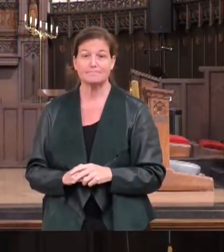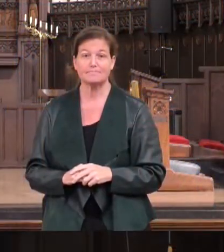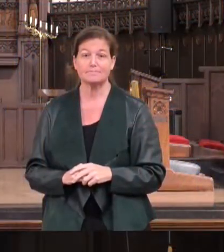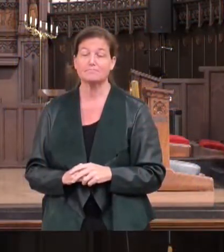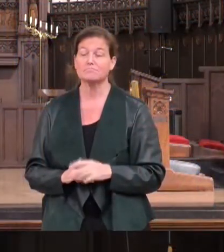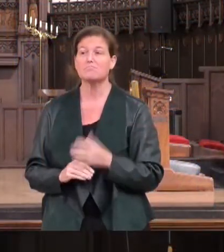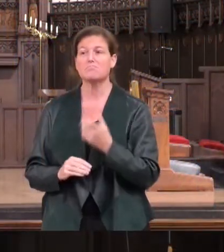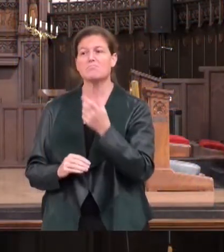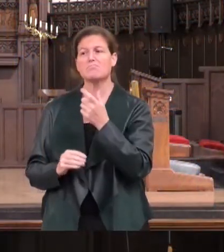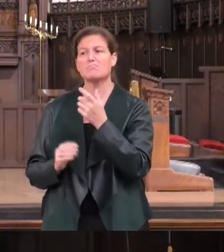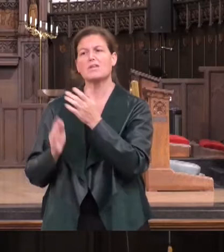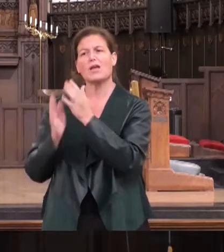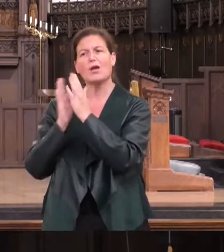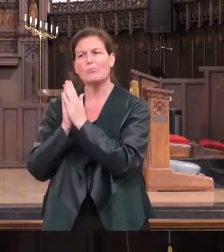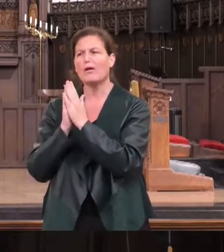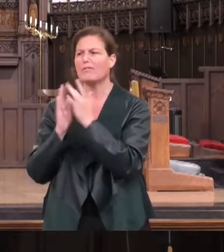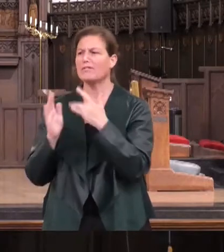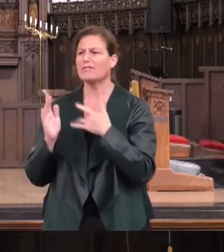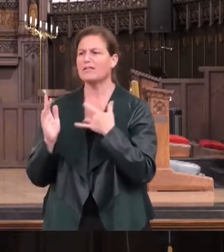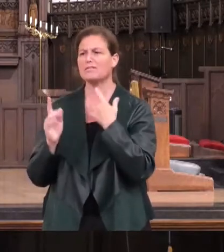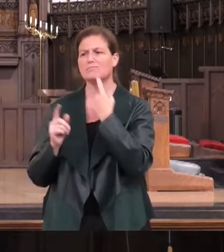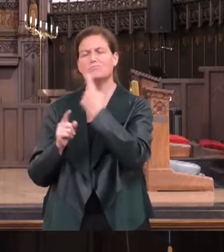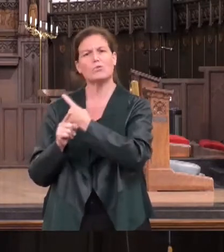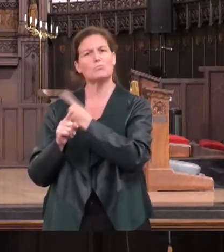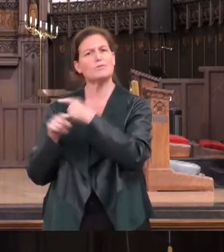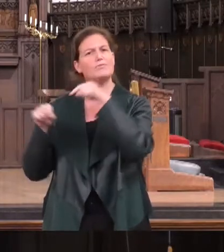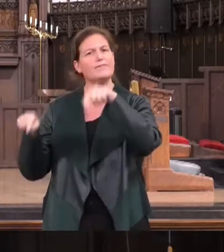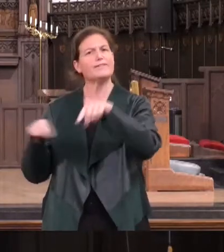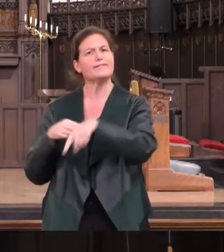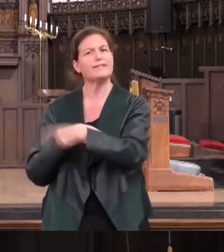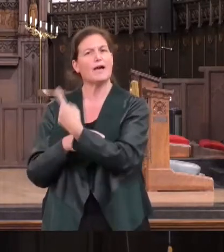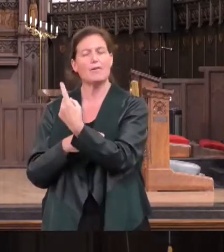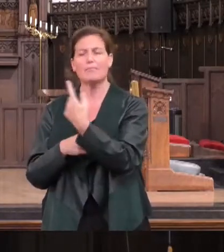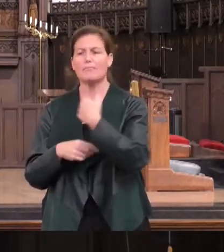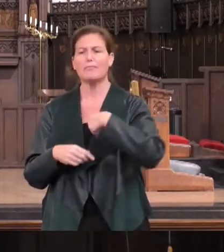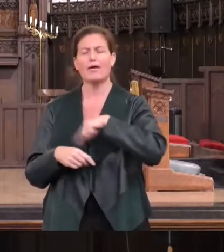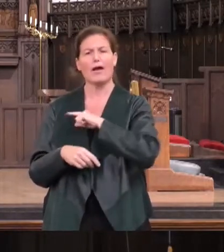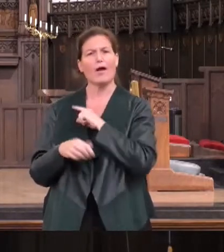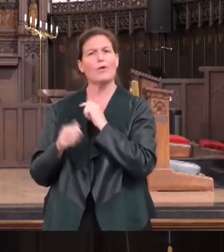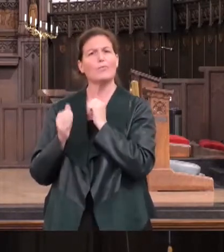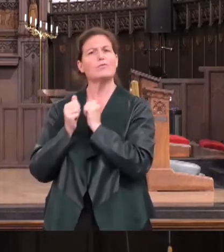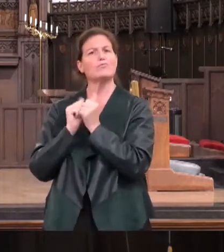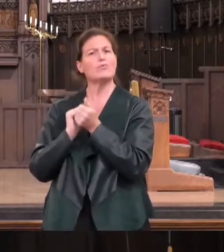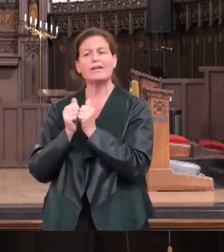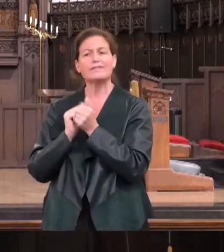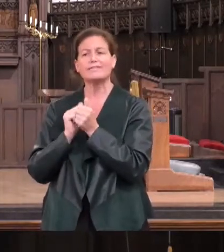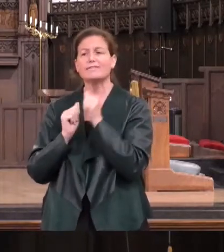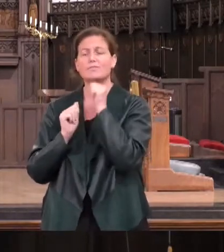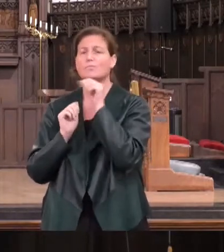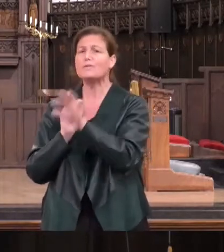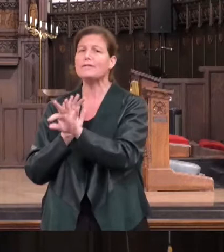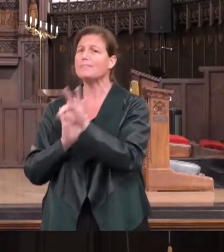It's a prayer that speaks to our time, because we have a race now that we didn't pick,